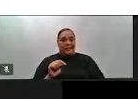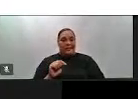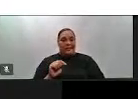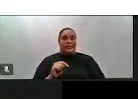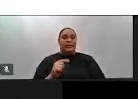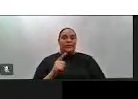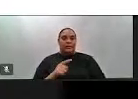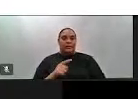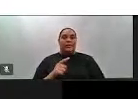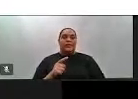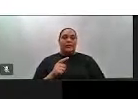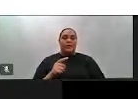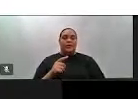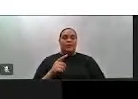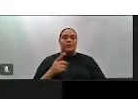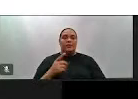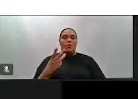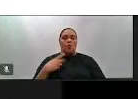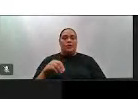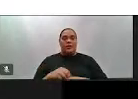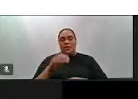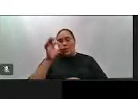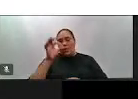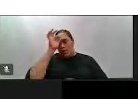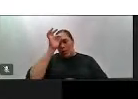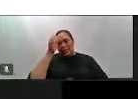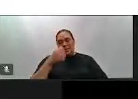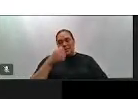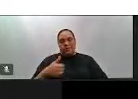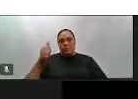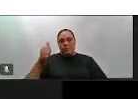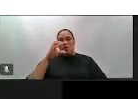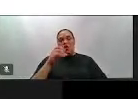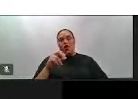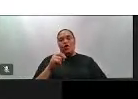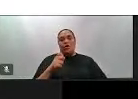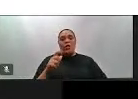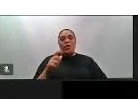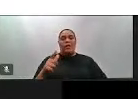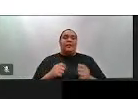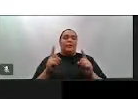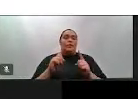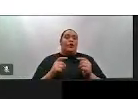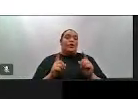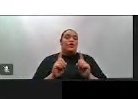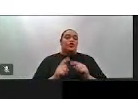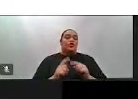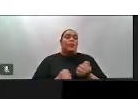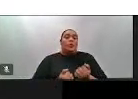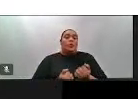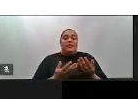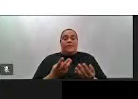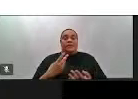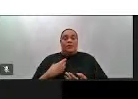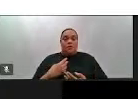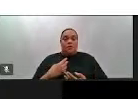He is a lieutenant colonel in the police services, specializing in support services.